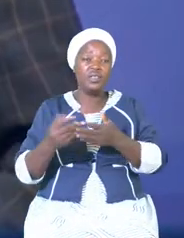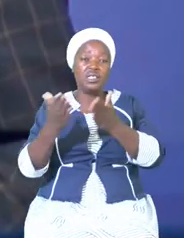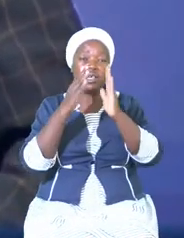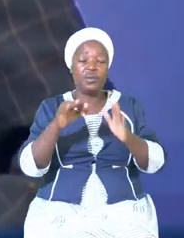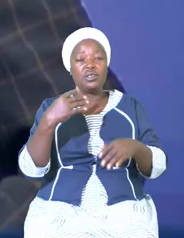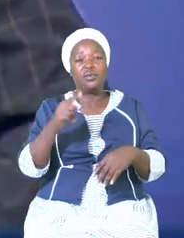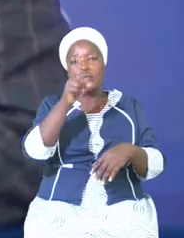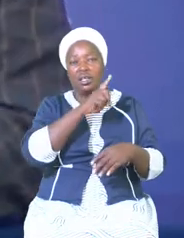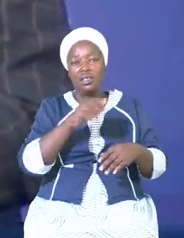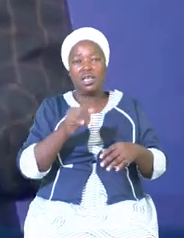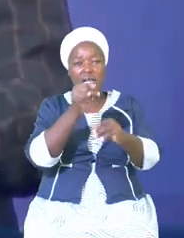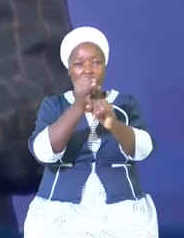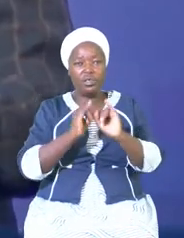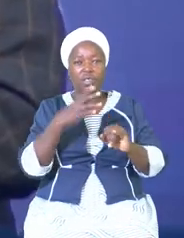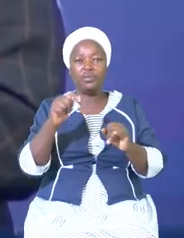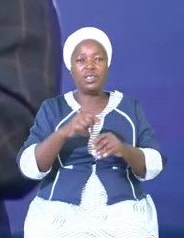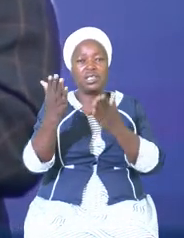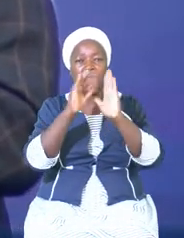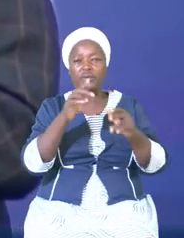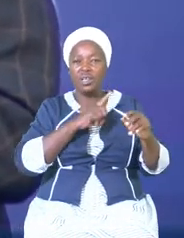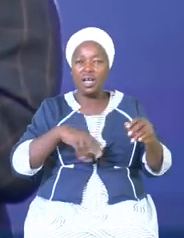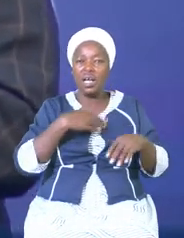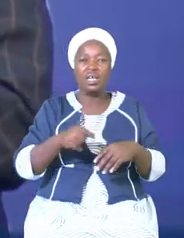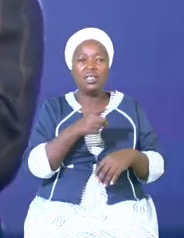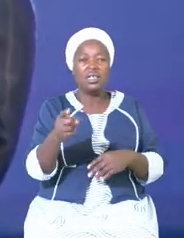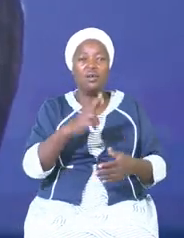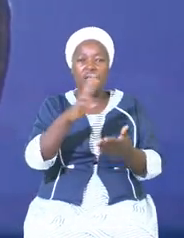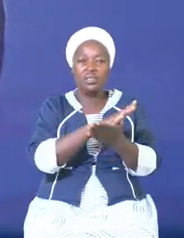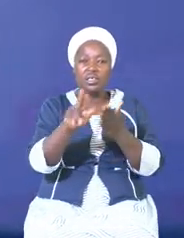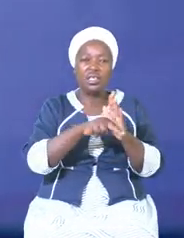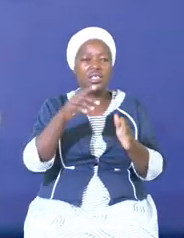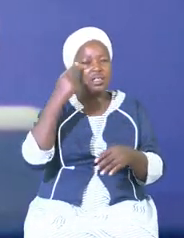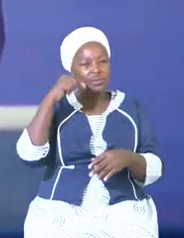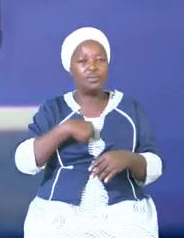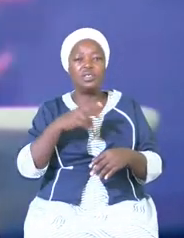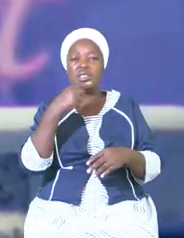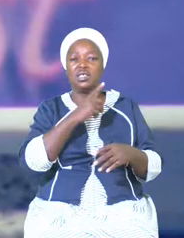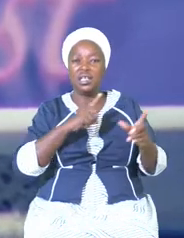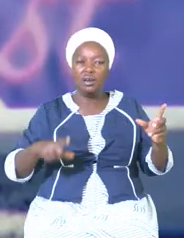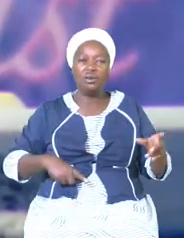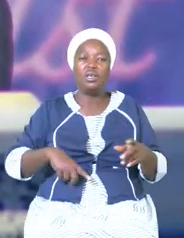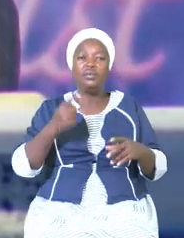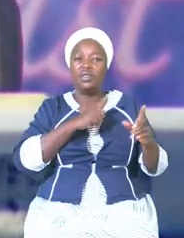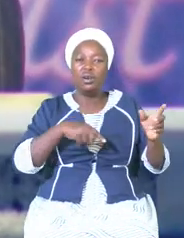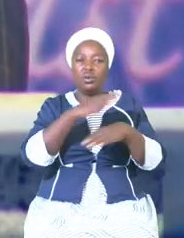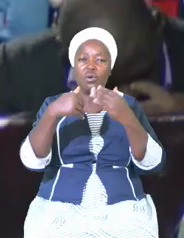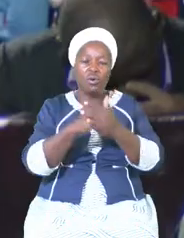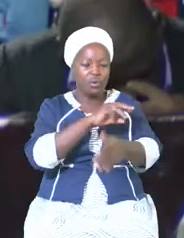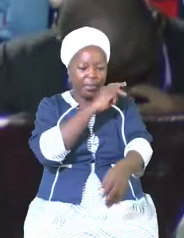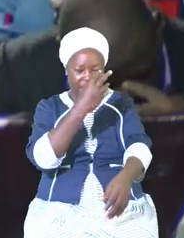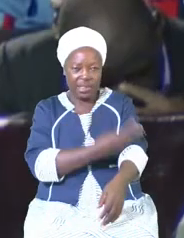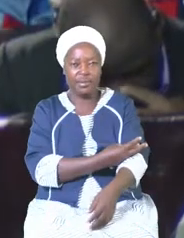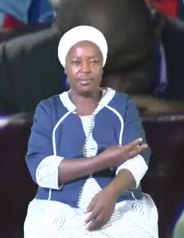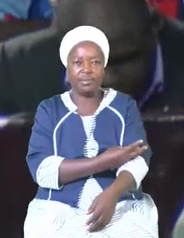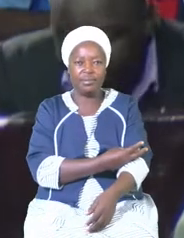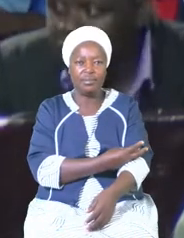their righteousness is from me, says the Lord Almighty. Amen. Somebody